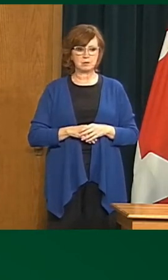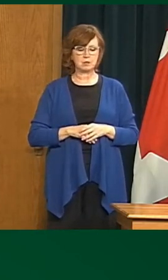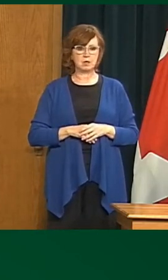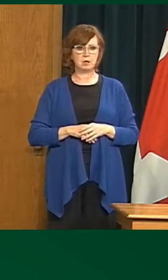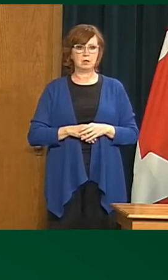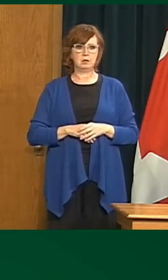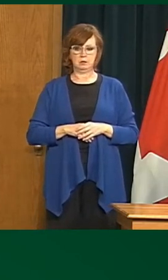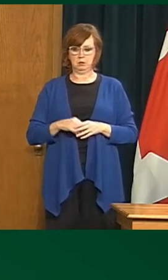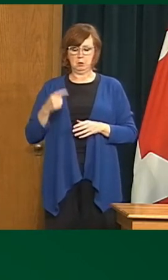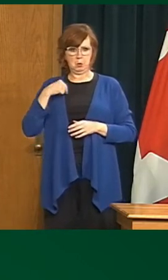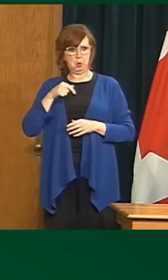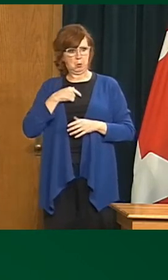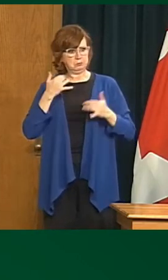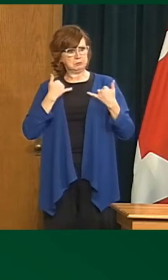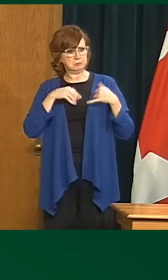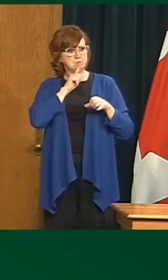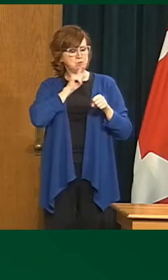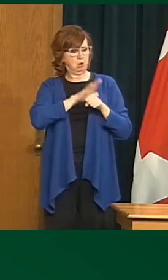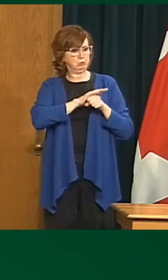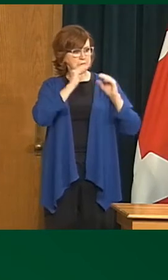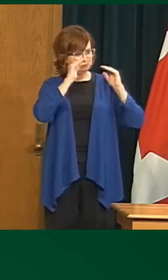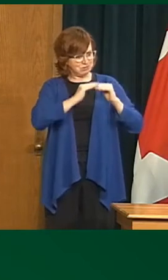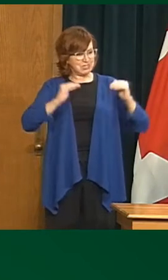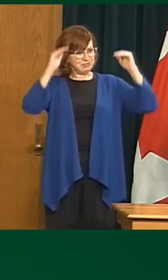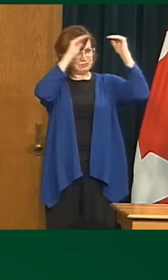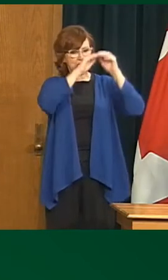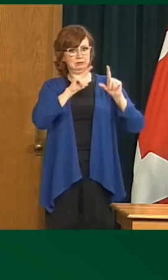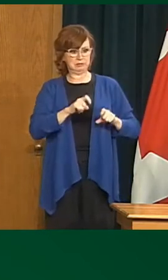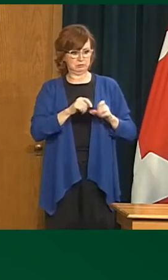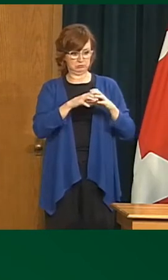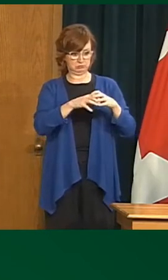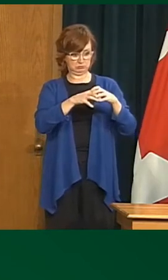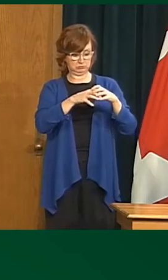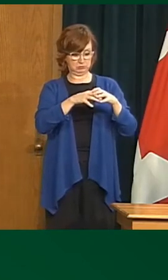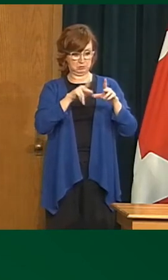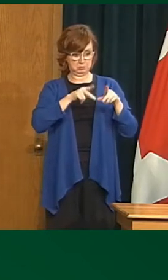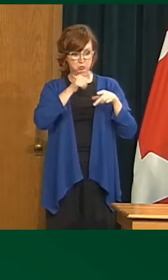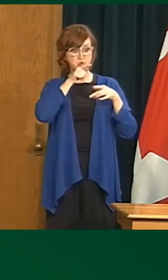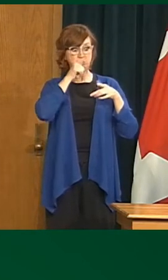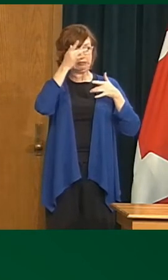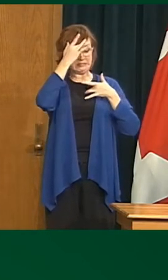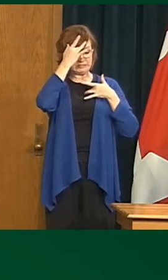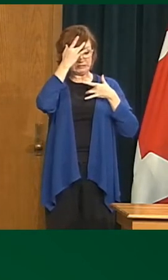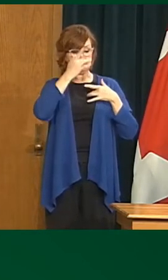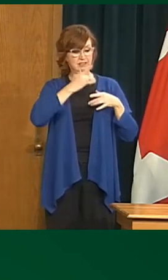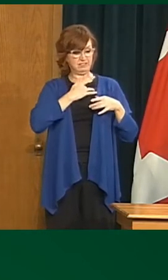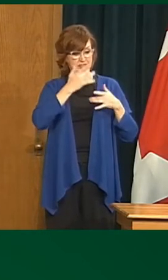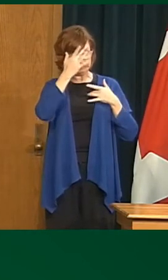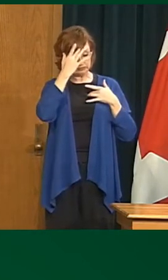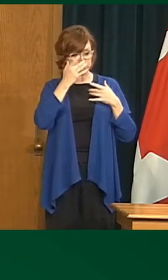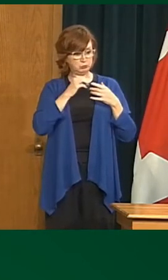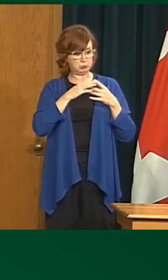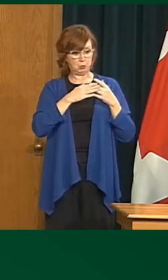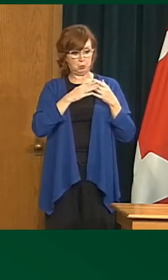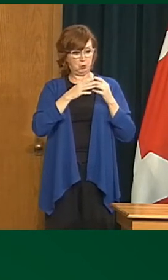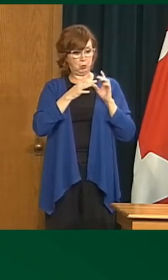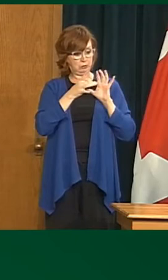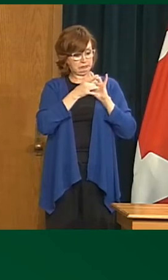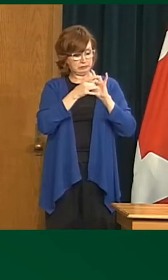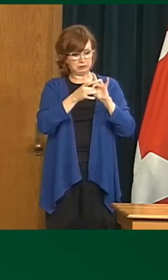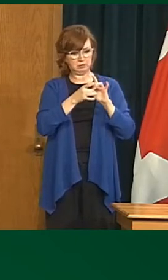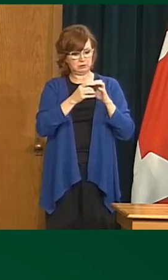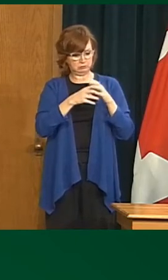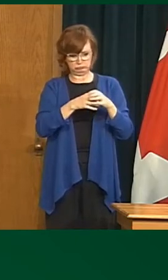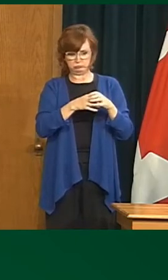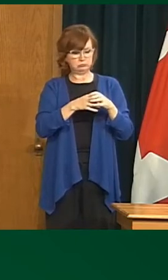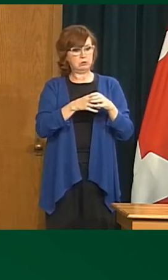testing throughout the community, not just on close contacts and folks with symptoms, but asymptomatic folks and anyone who's looking